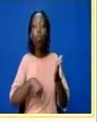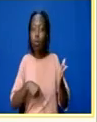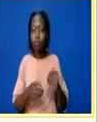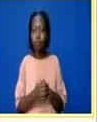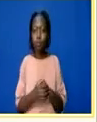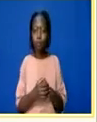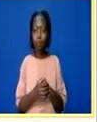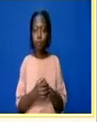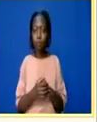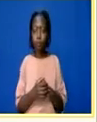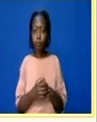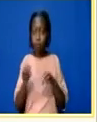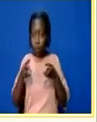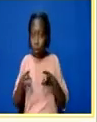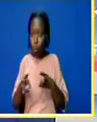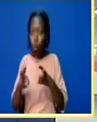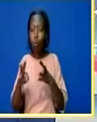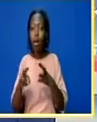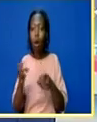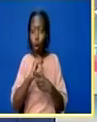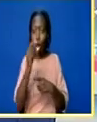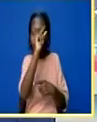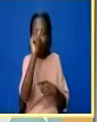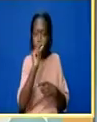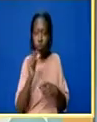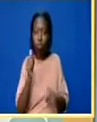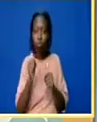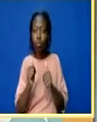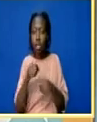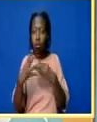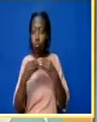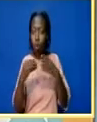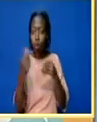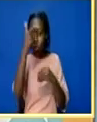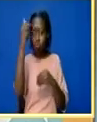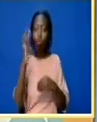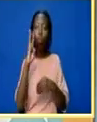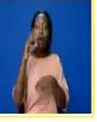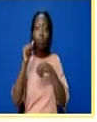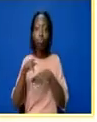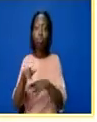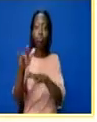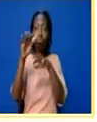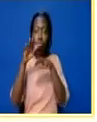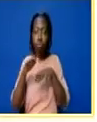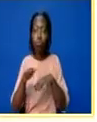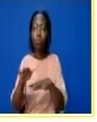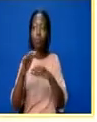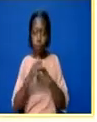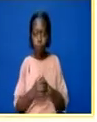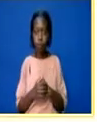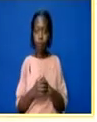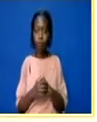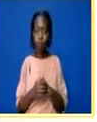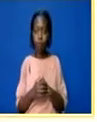This is the path that is formed mm-hmm. by runoff water. Very good. And yes. we called that path a channel. A